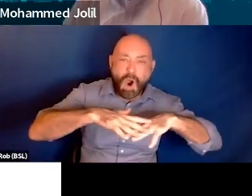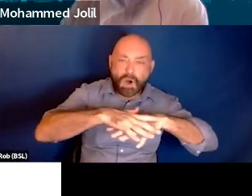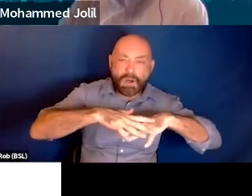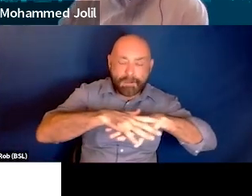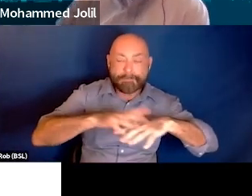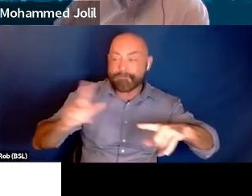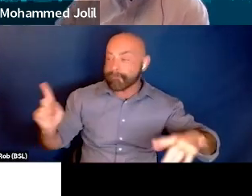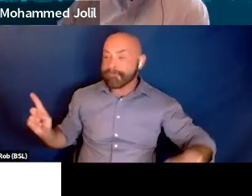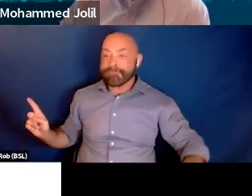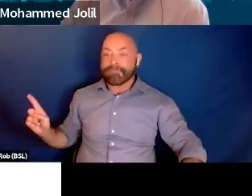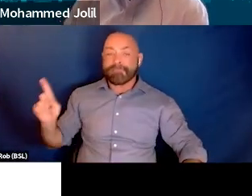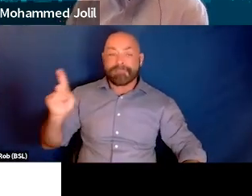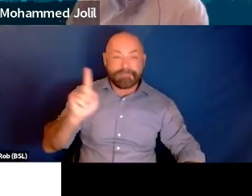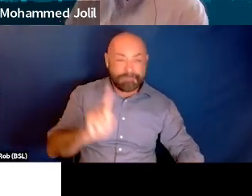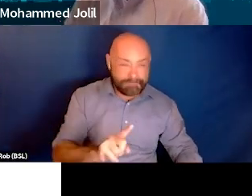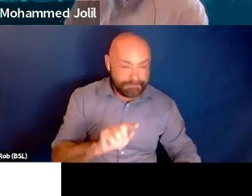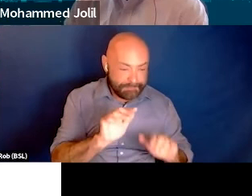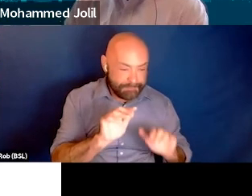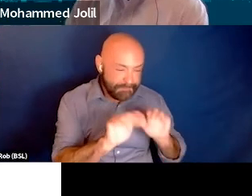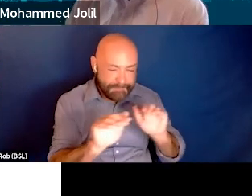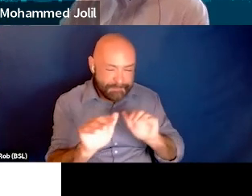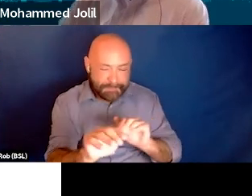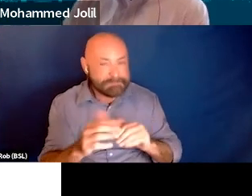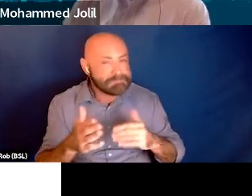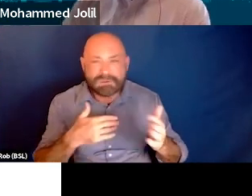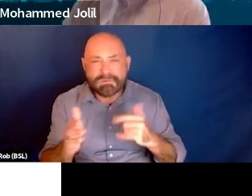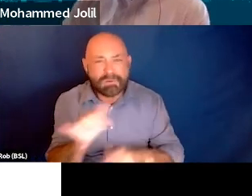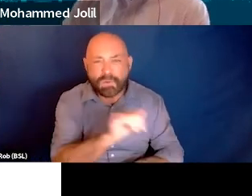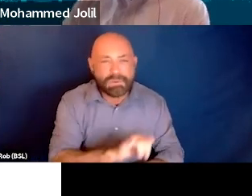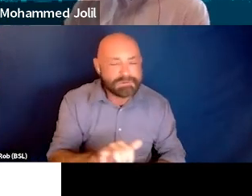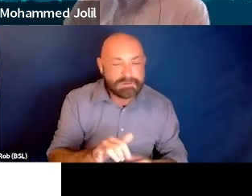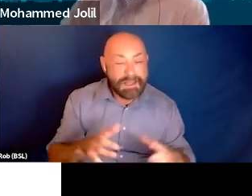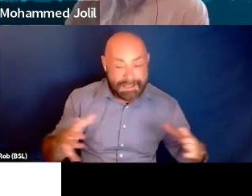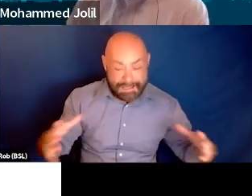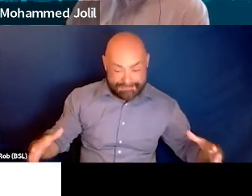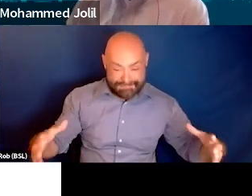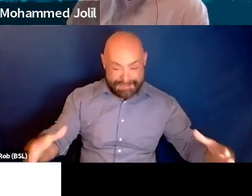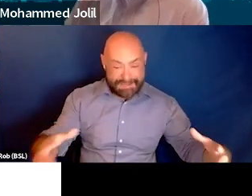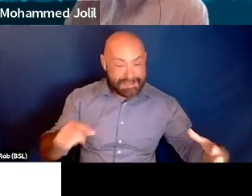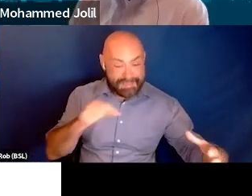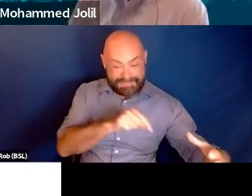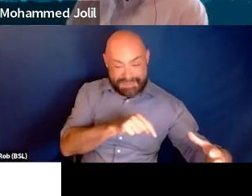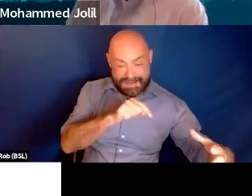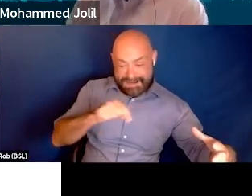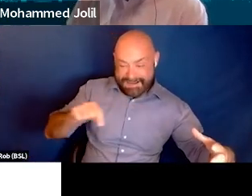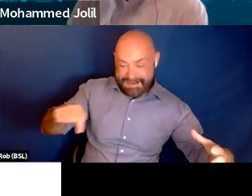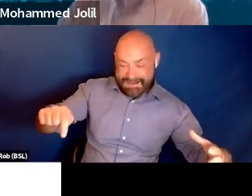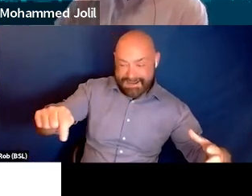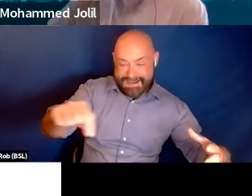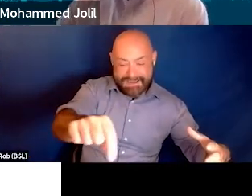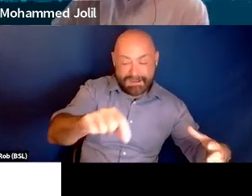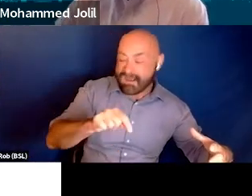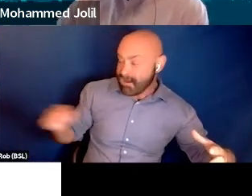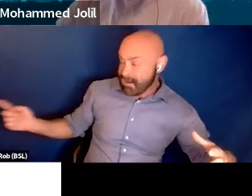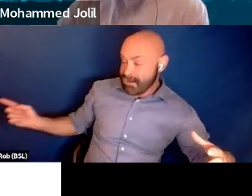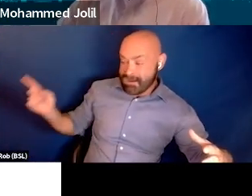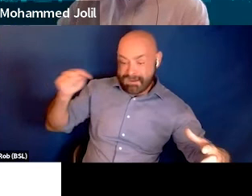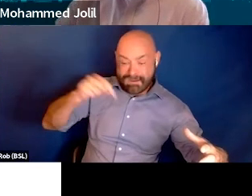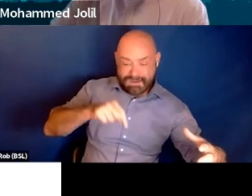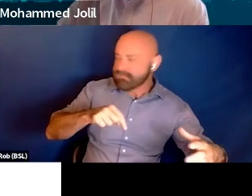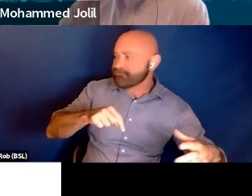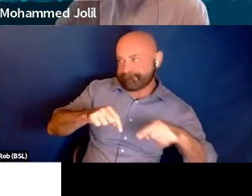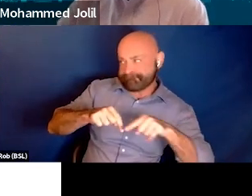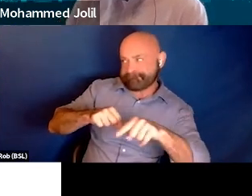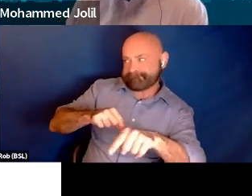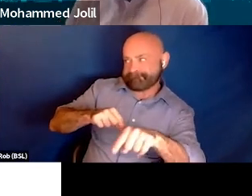and it doesn't matter who you go to. The idea is that what you will do is you'll slowly start to they will make